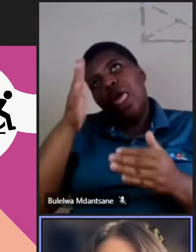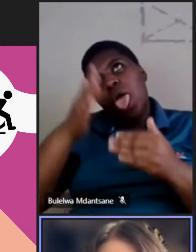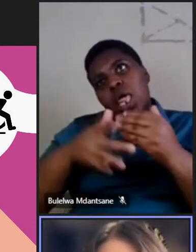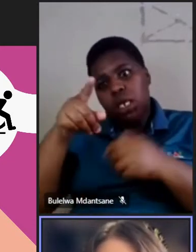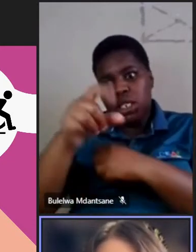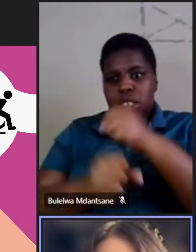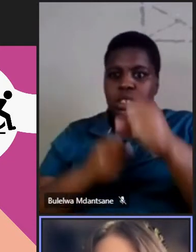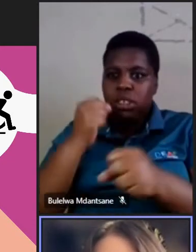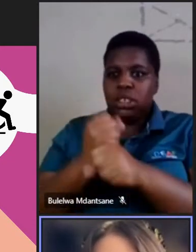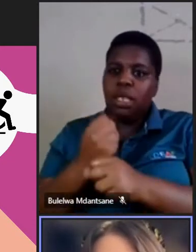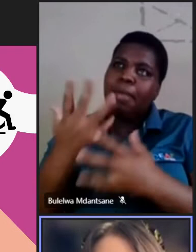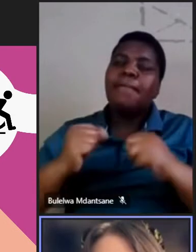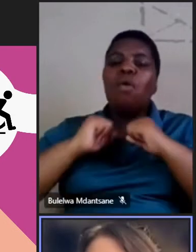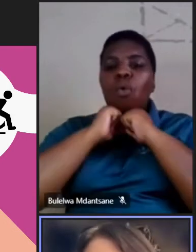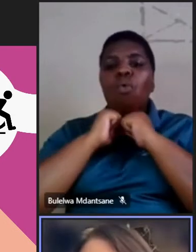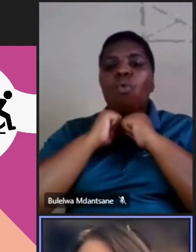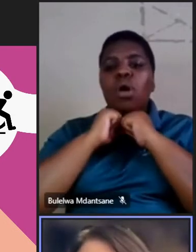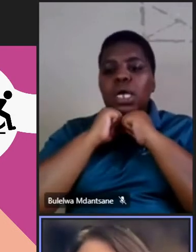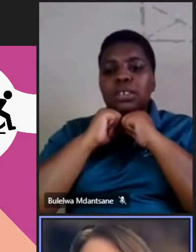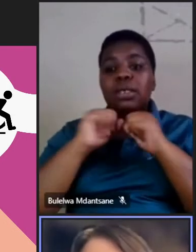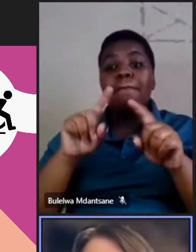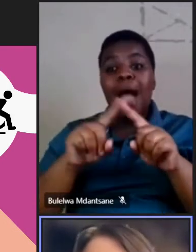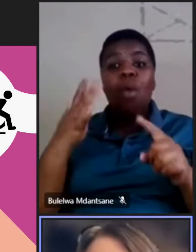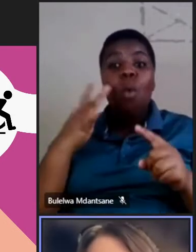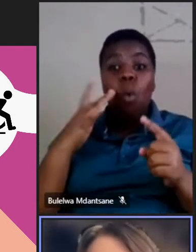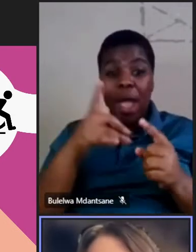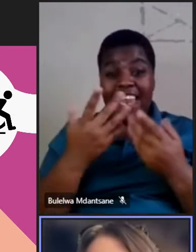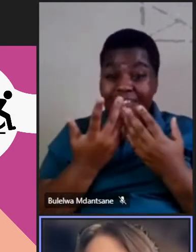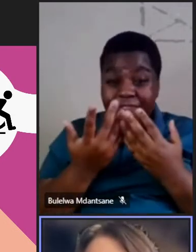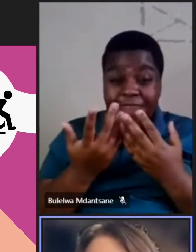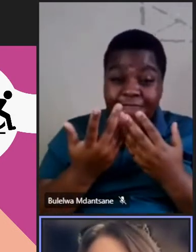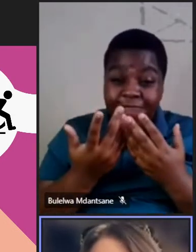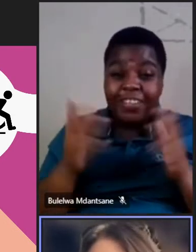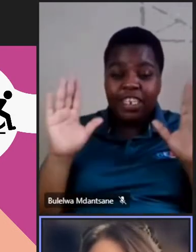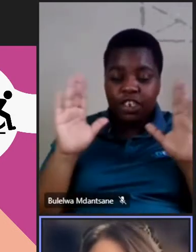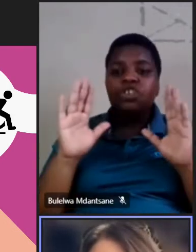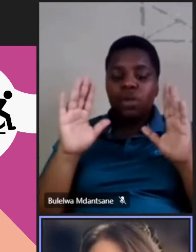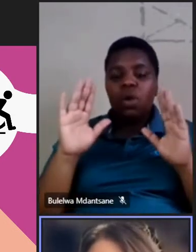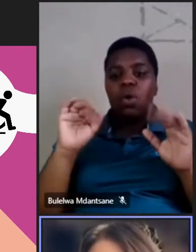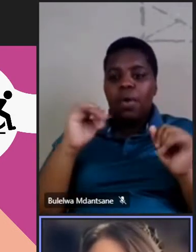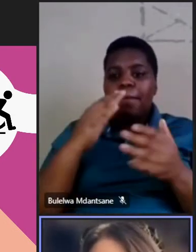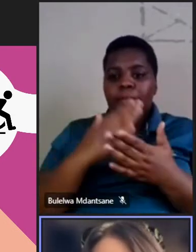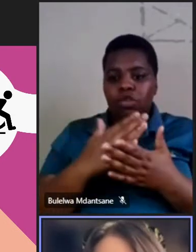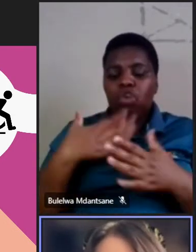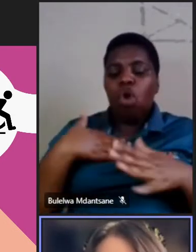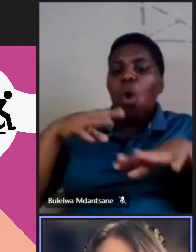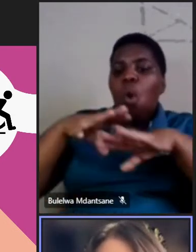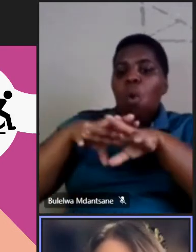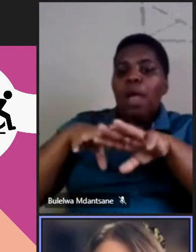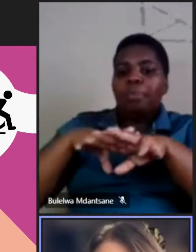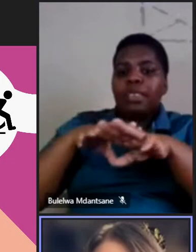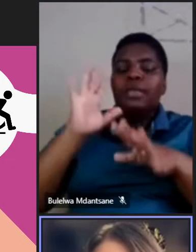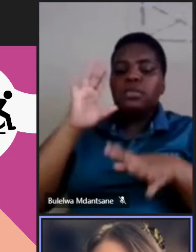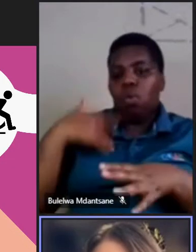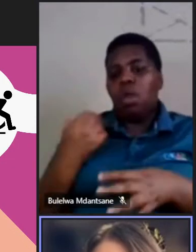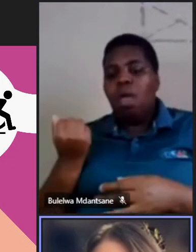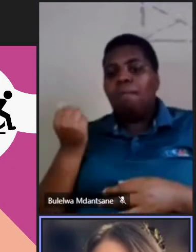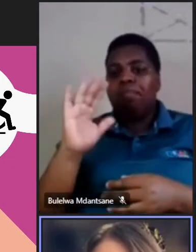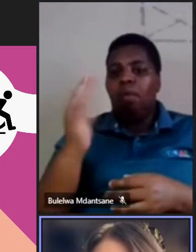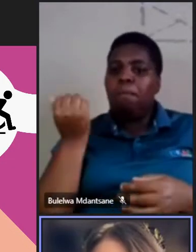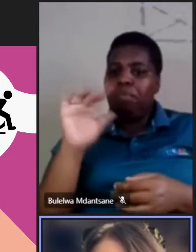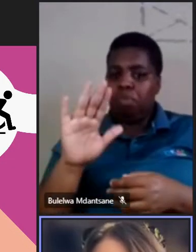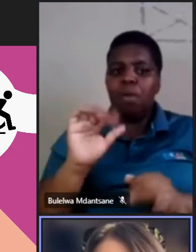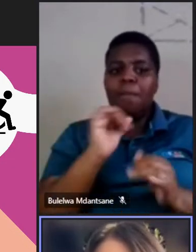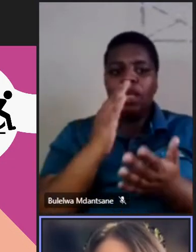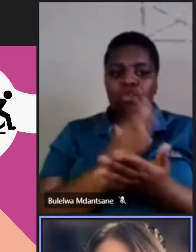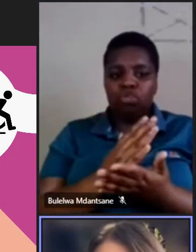preferably August. But once the guide is complete, it will be available on ARC's website under resources and under